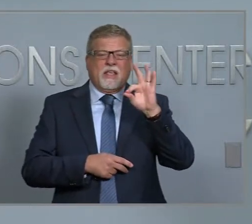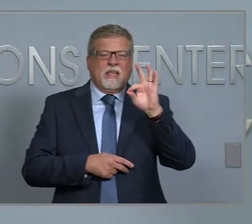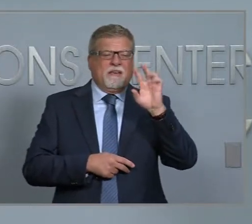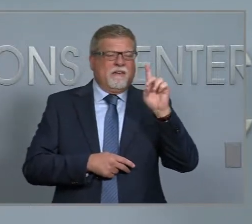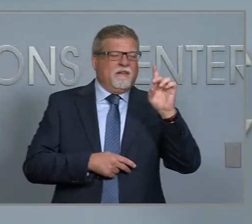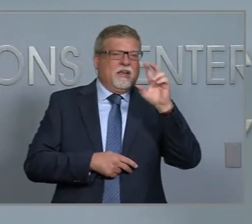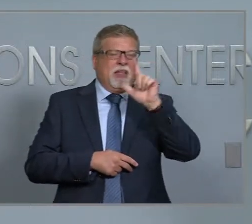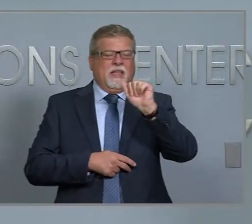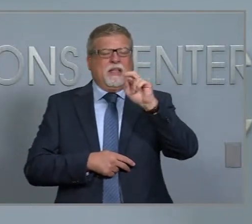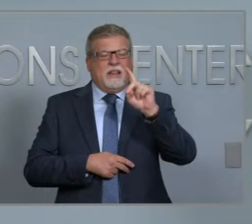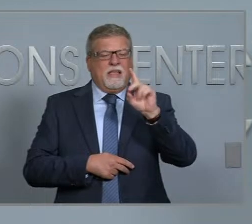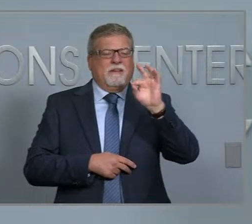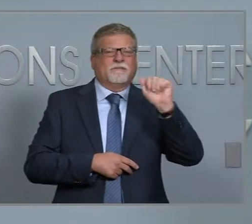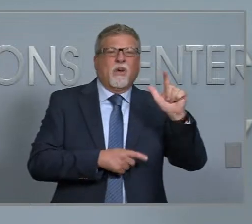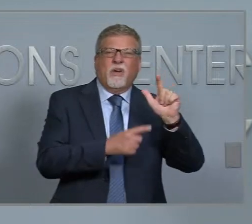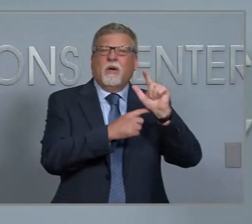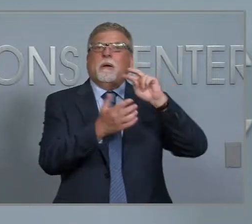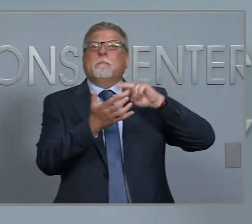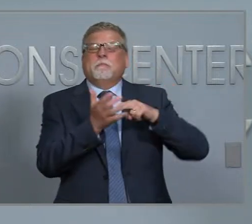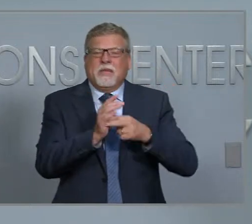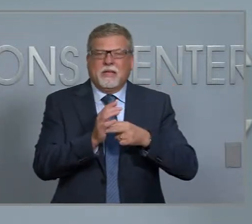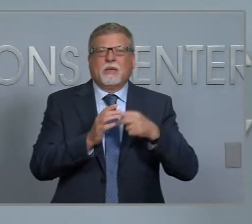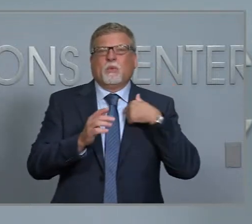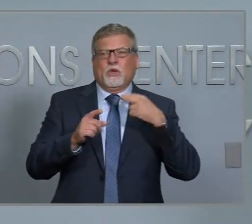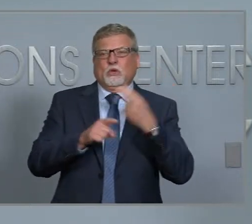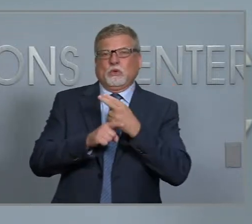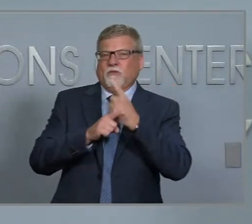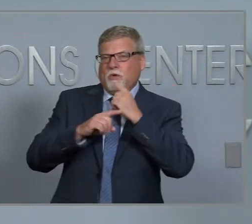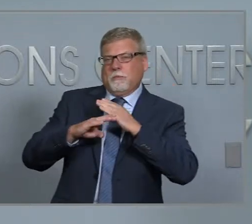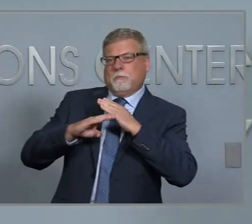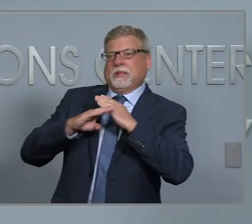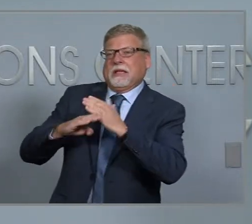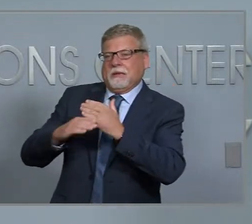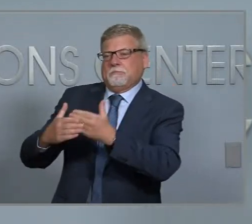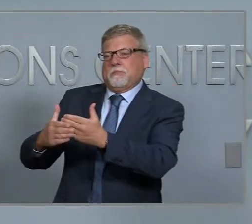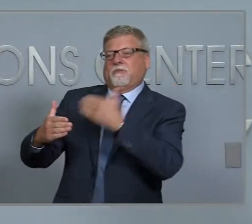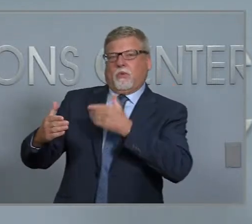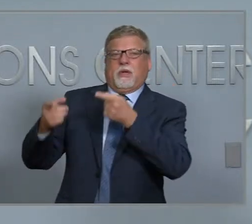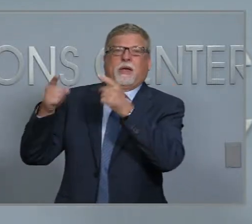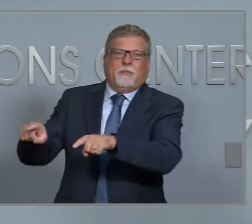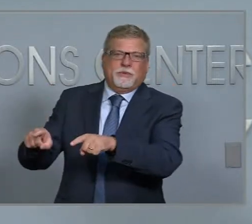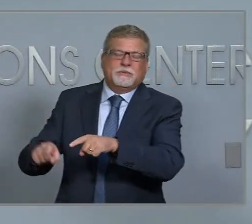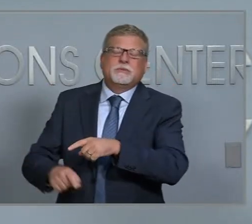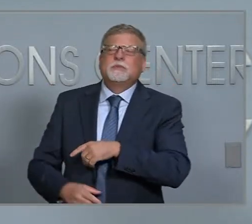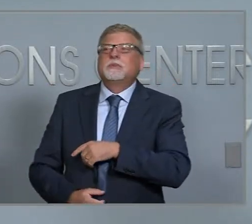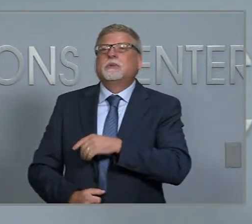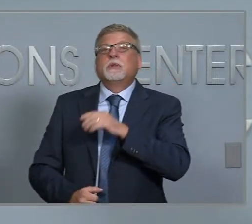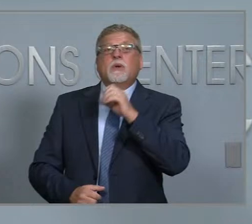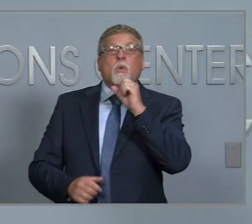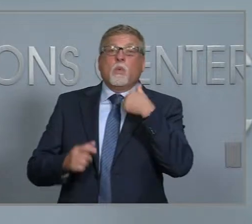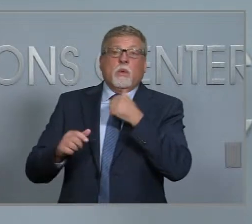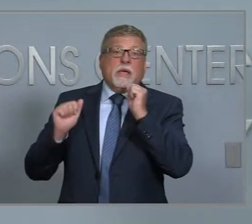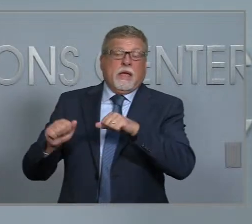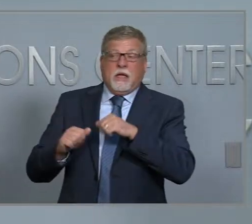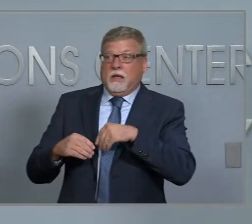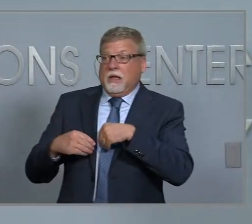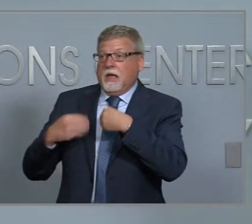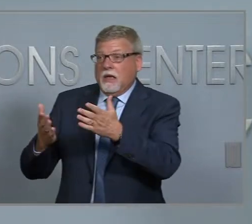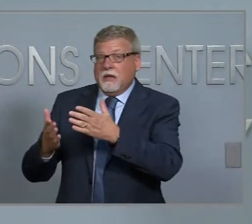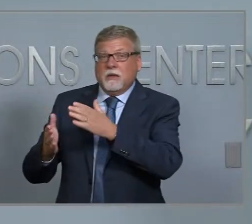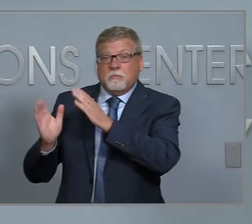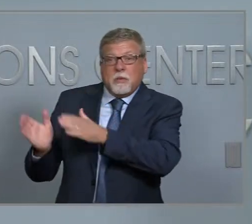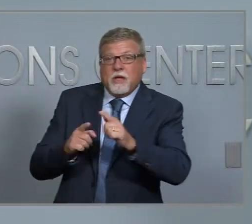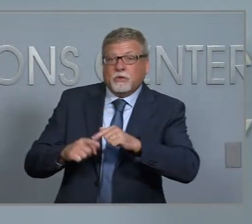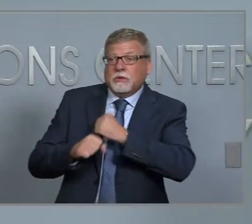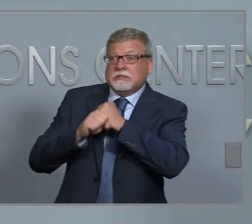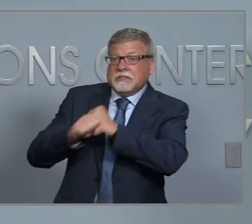it to what we call emergency protective measures, which is actions to help either immediately protect life safety or to prepare to protect